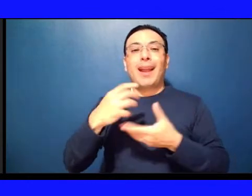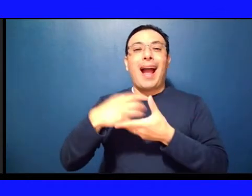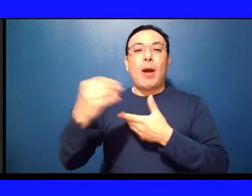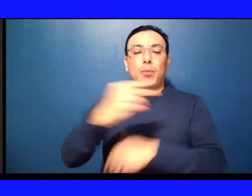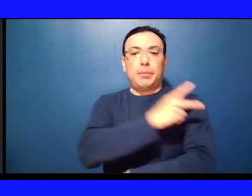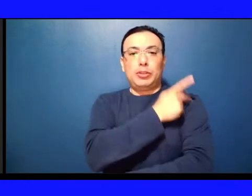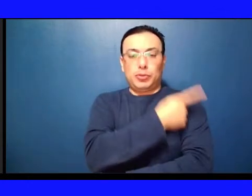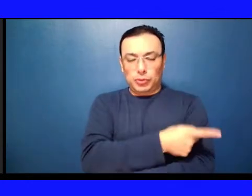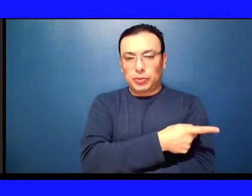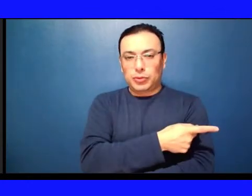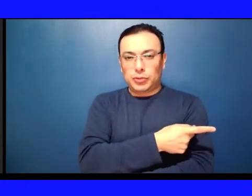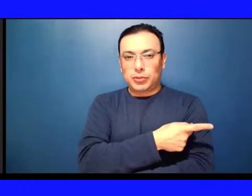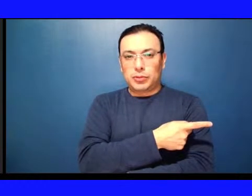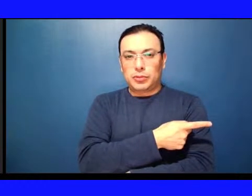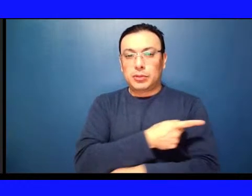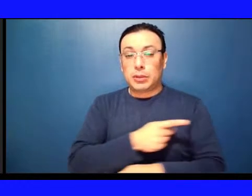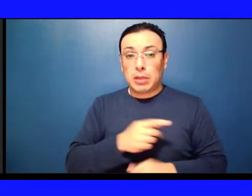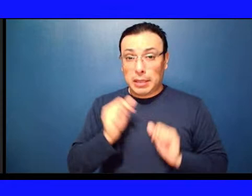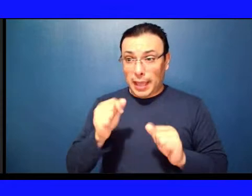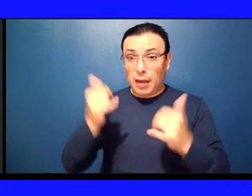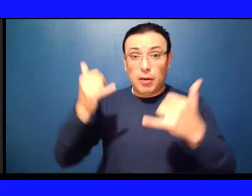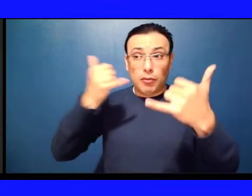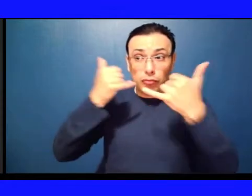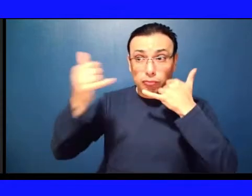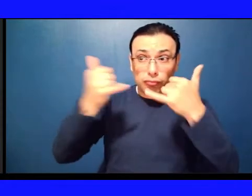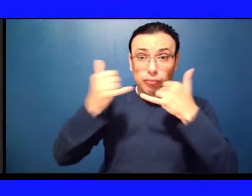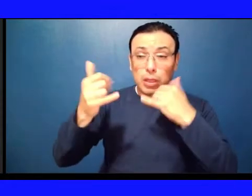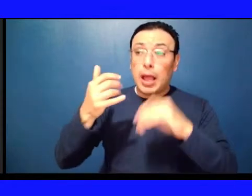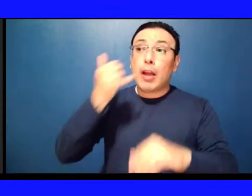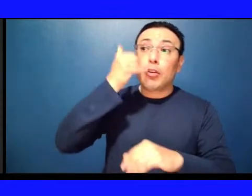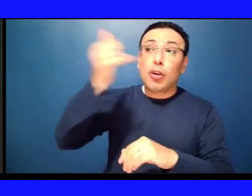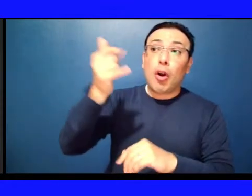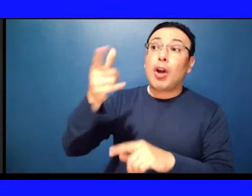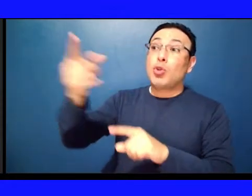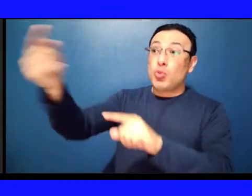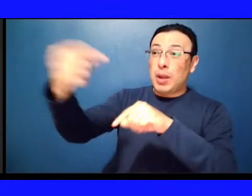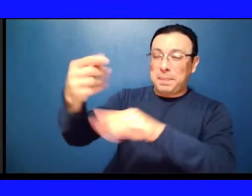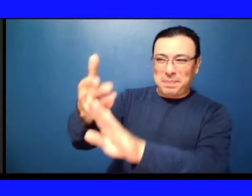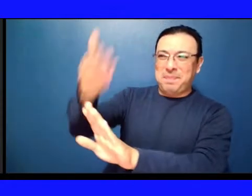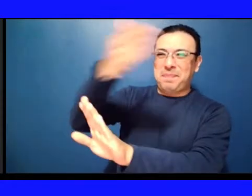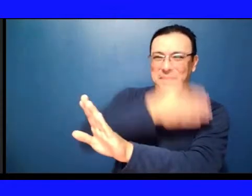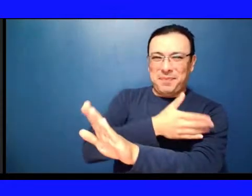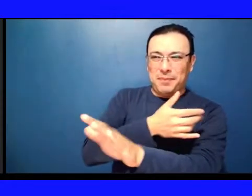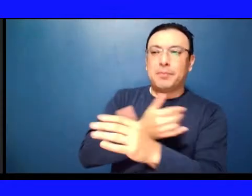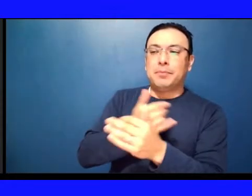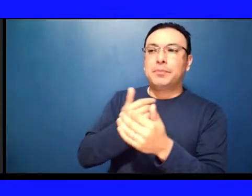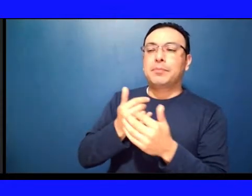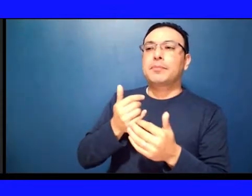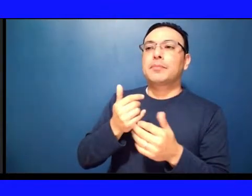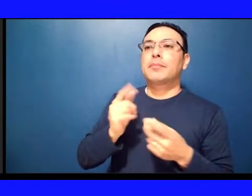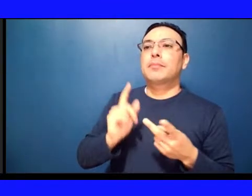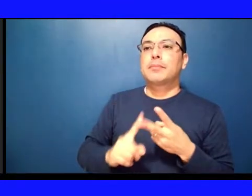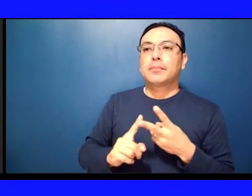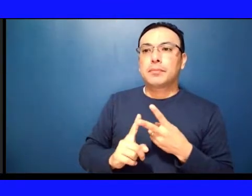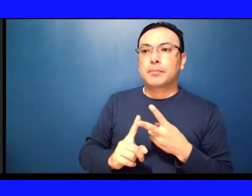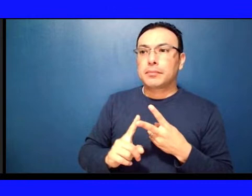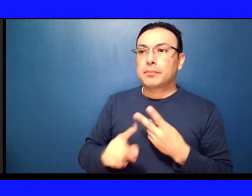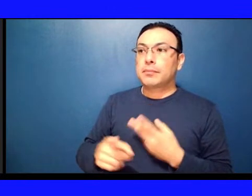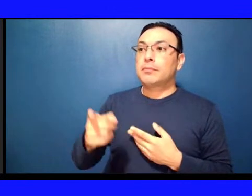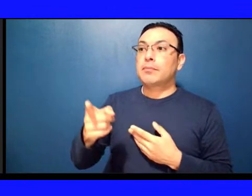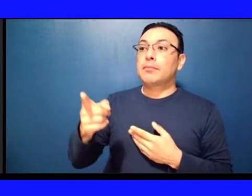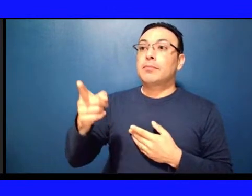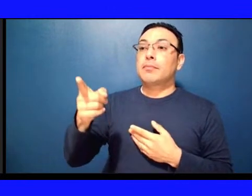if I don't want to volunteer for them increasing it above 76%, but that's the thing that would make it much higher, is to get that outpatient